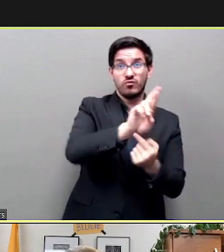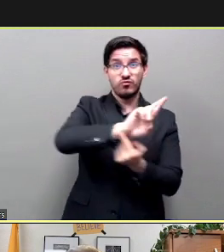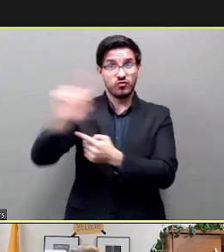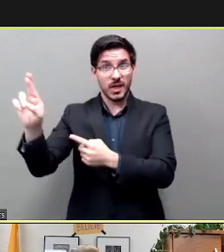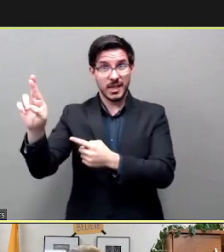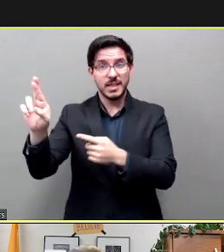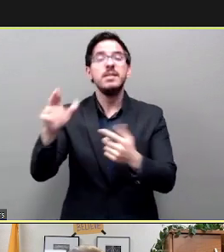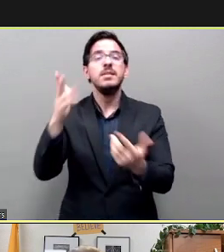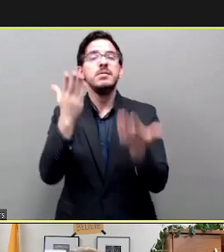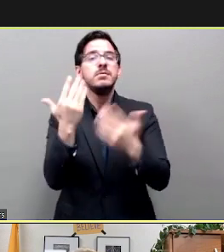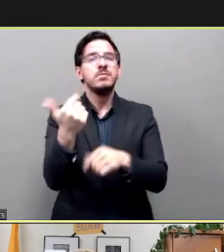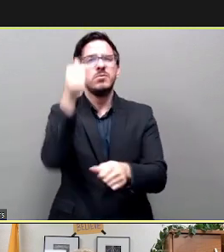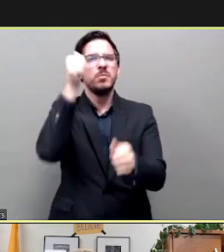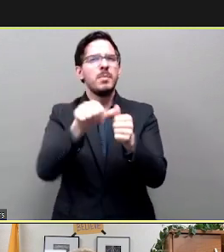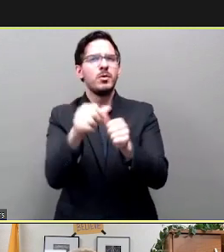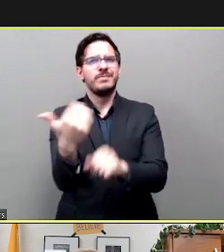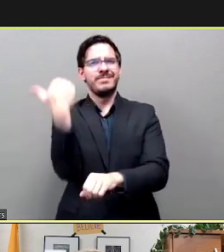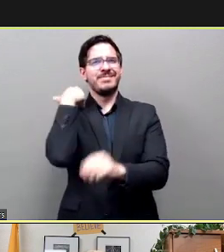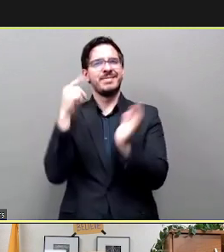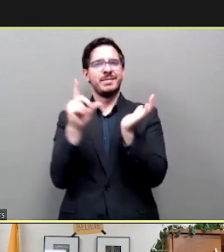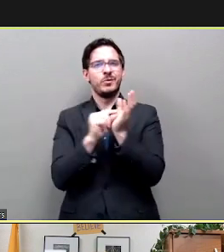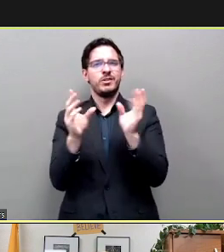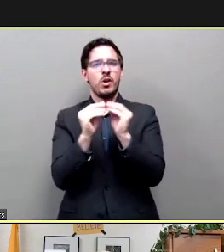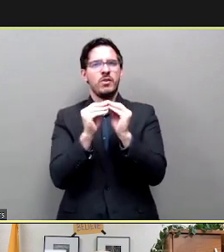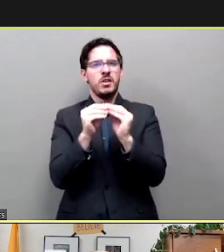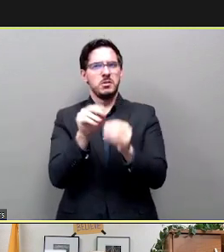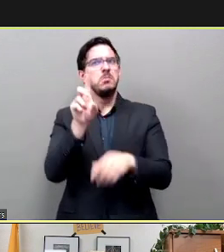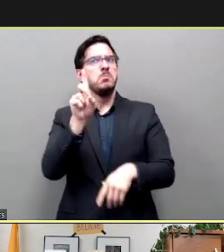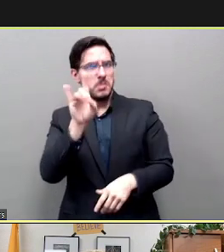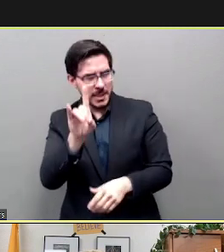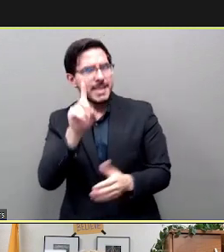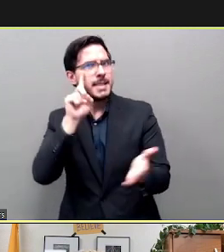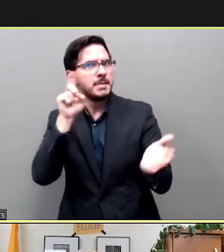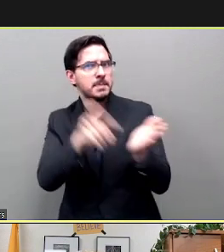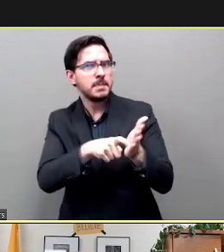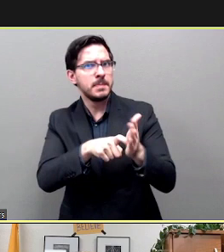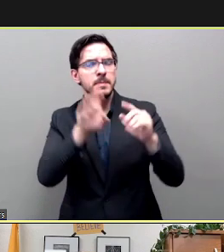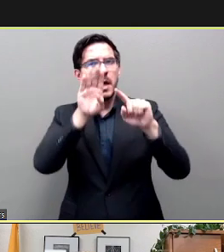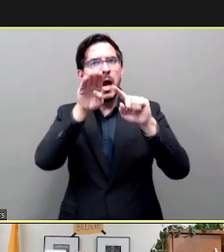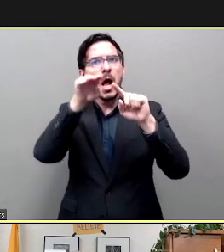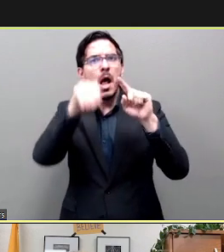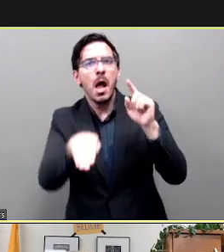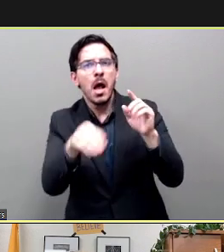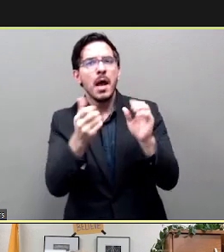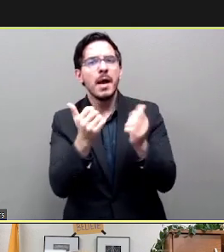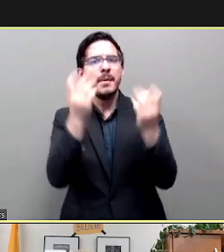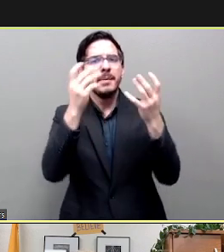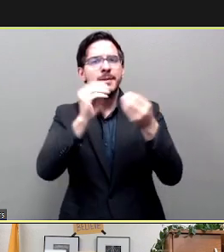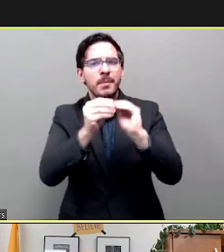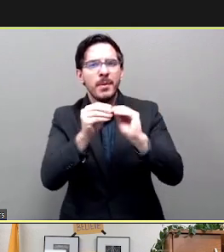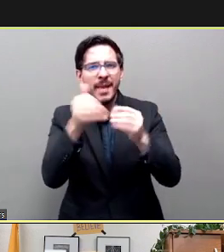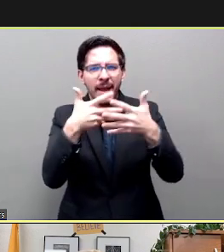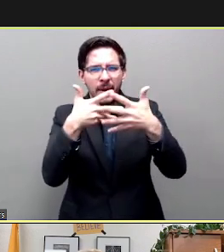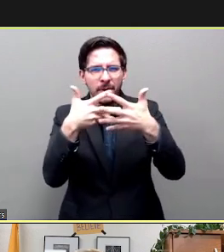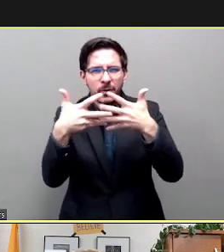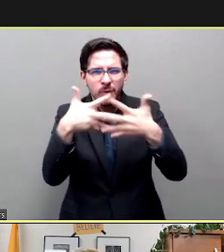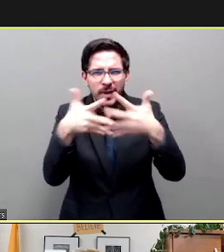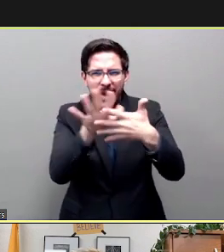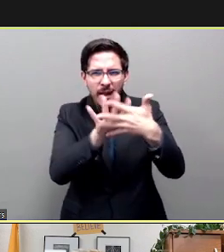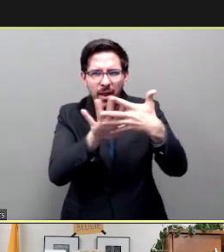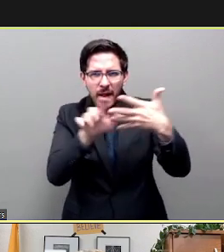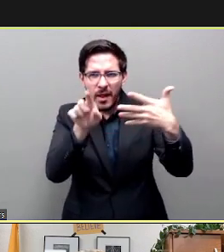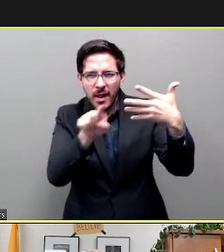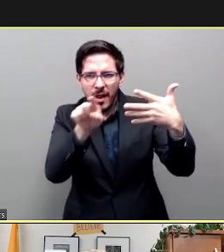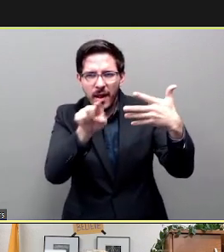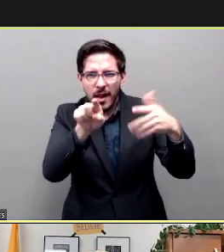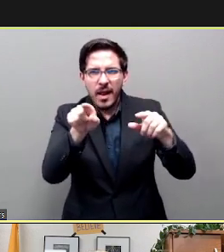press conference, we noticed a downturn in cases in that gray area there, and it's